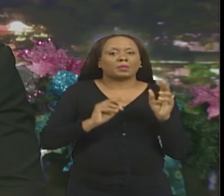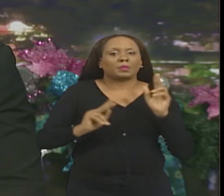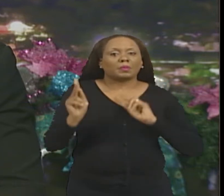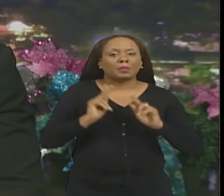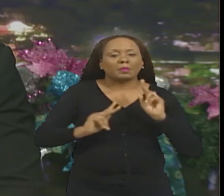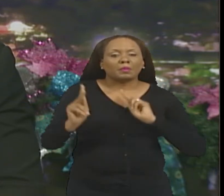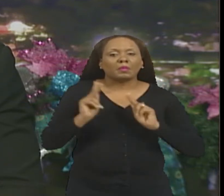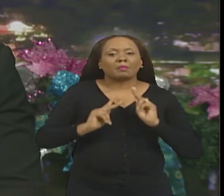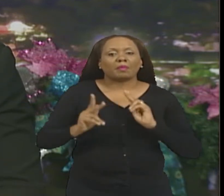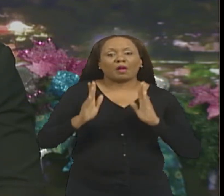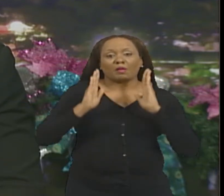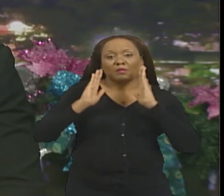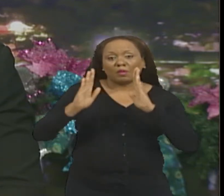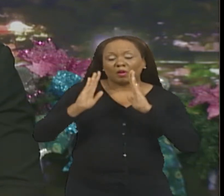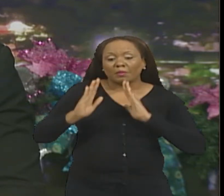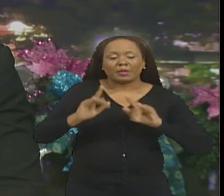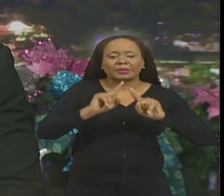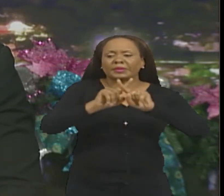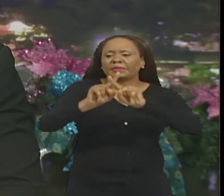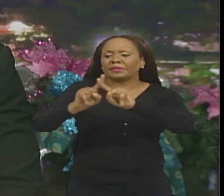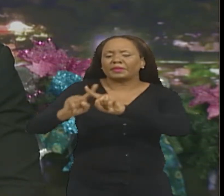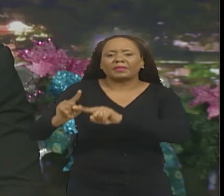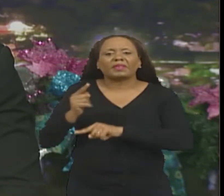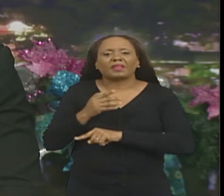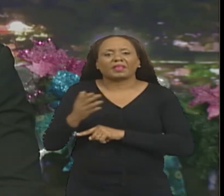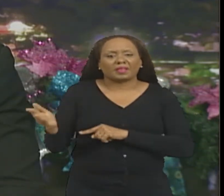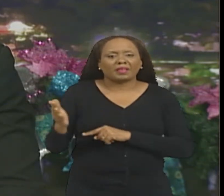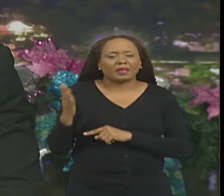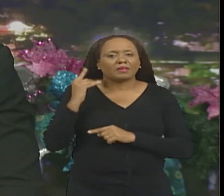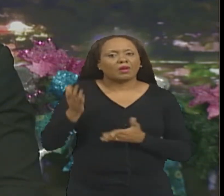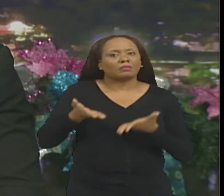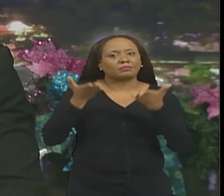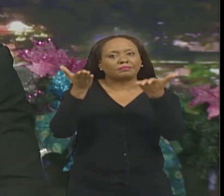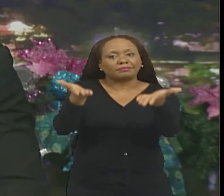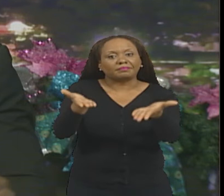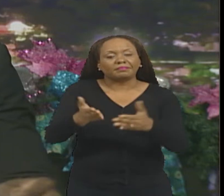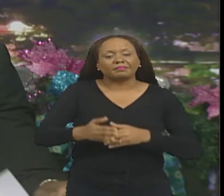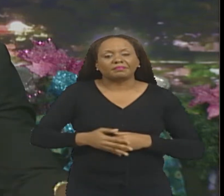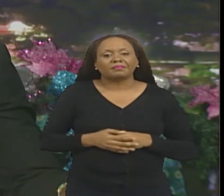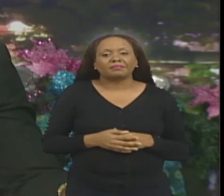a decision to focus more on diversifying their product offerings.